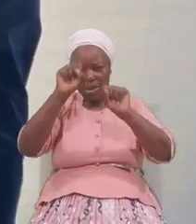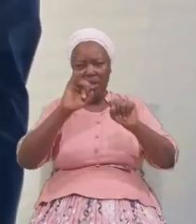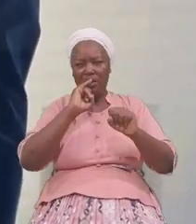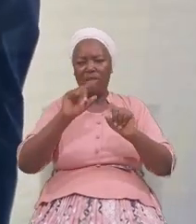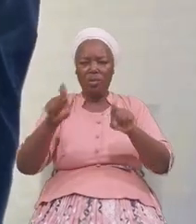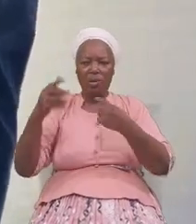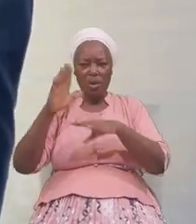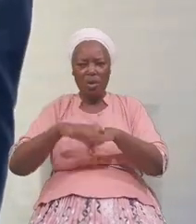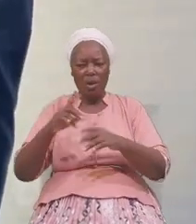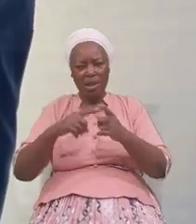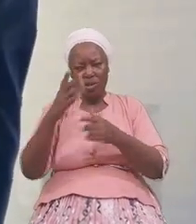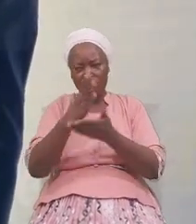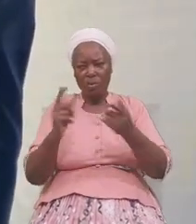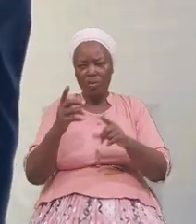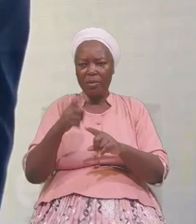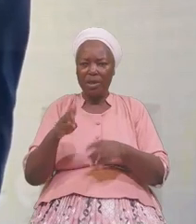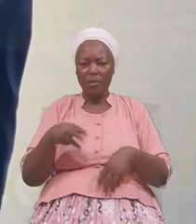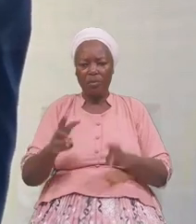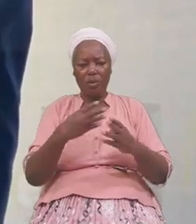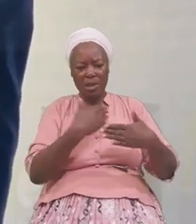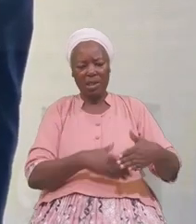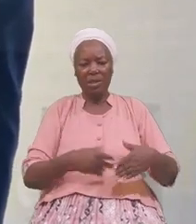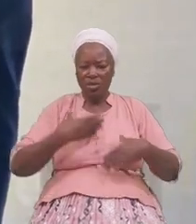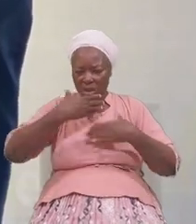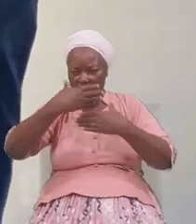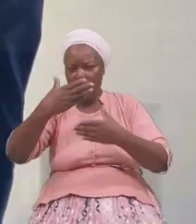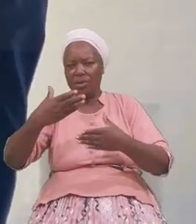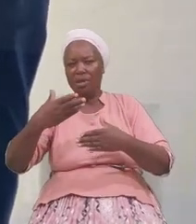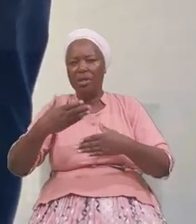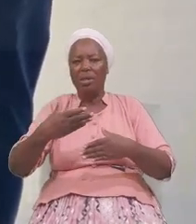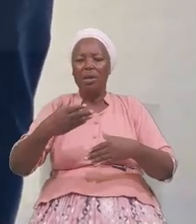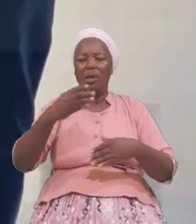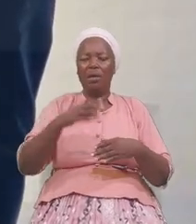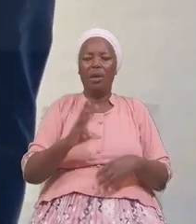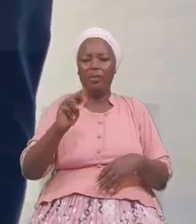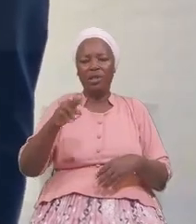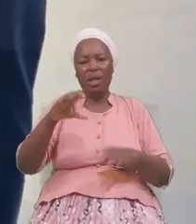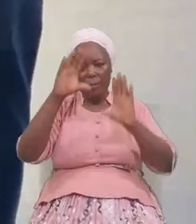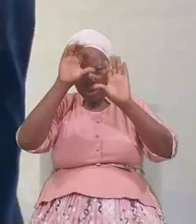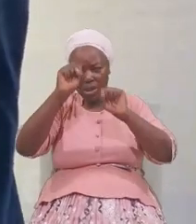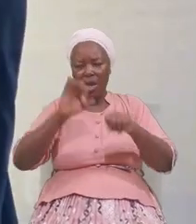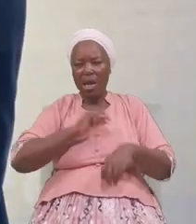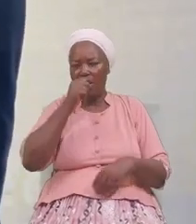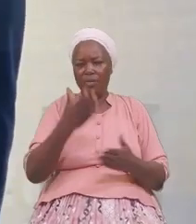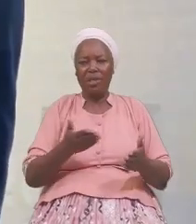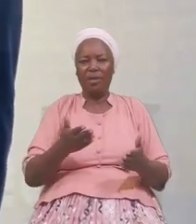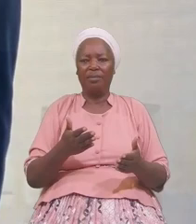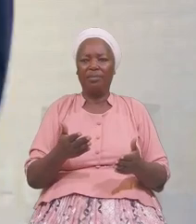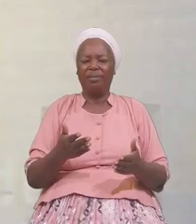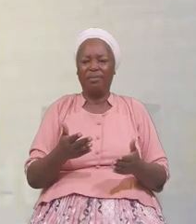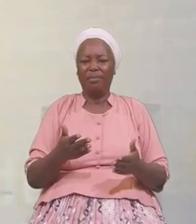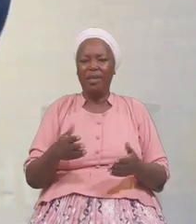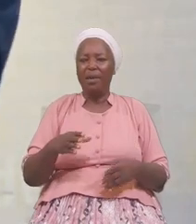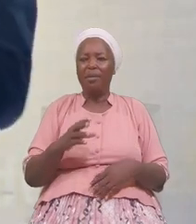on, and somebody by the wayside crying, Mr. President, I am here.